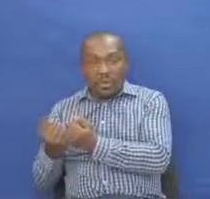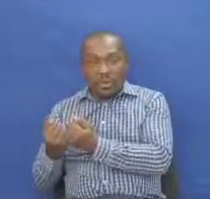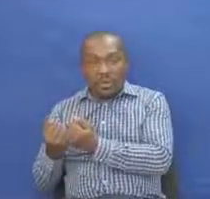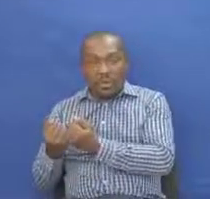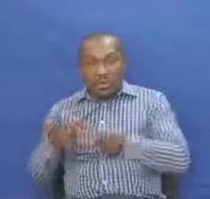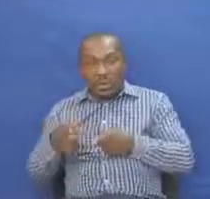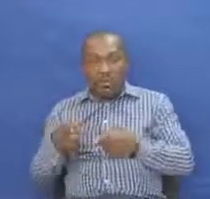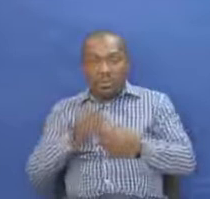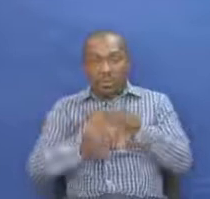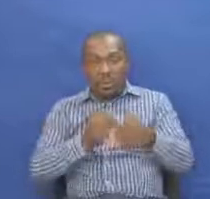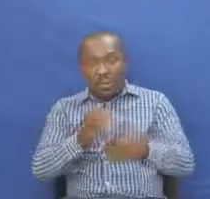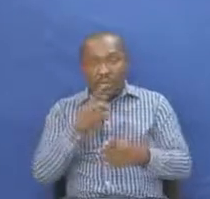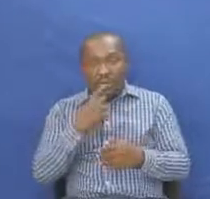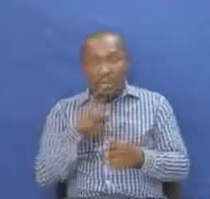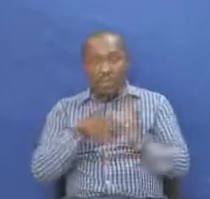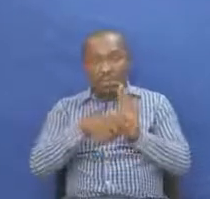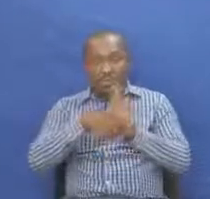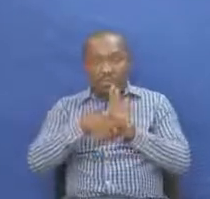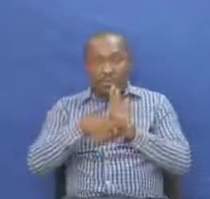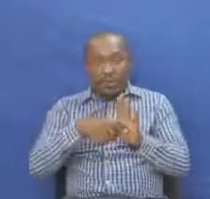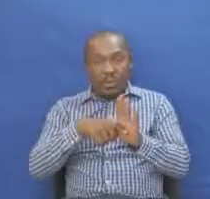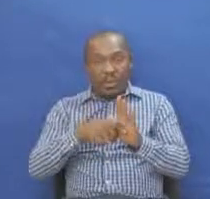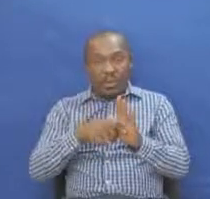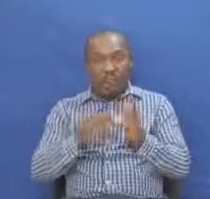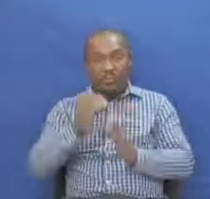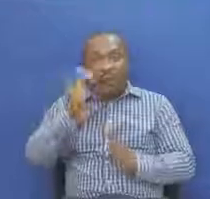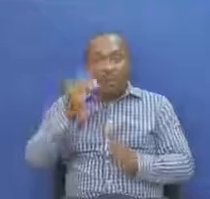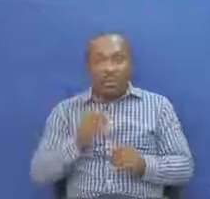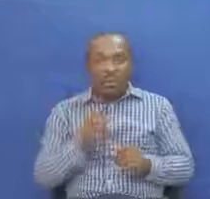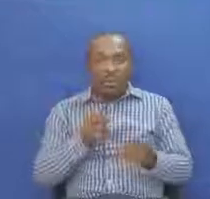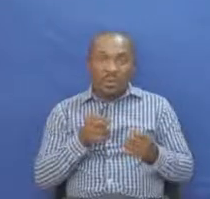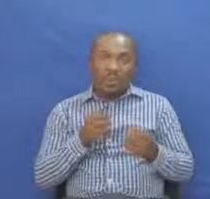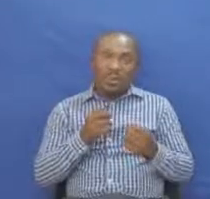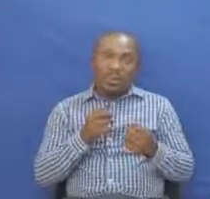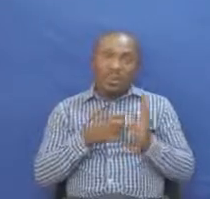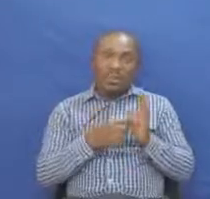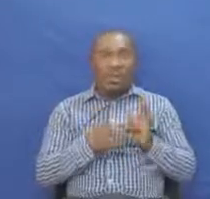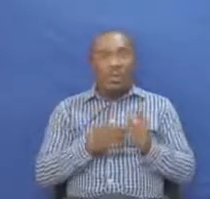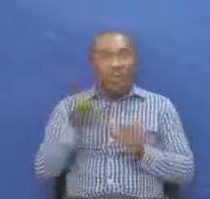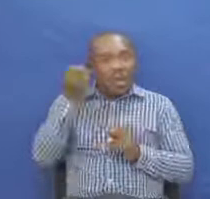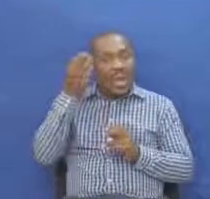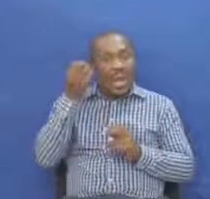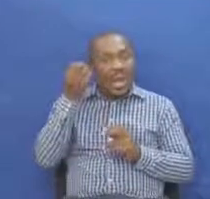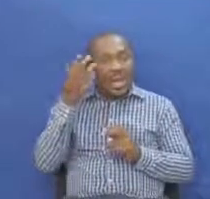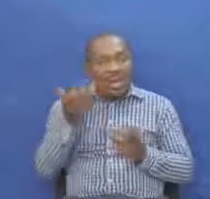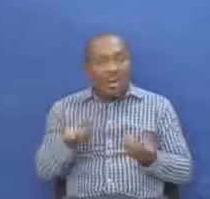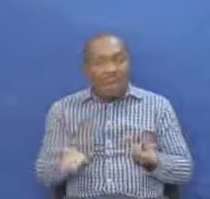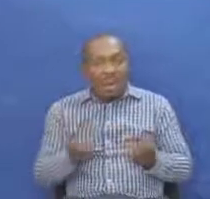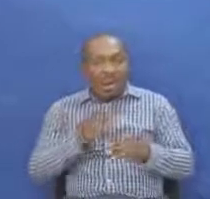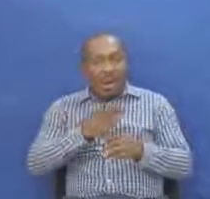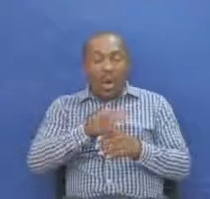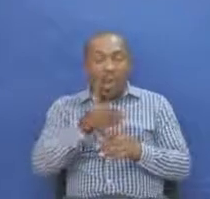when somebody gets ill or when somebody is starved for a very long time. Negative growth